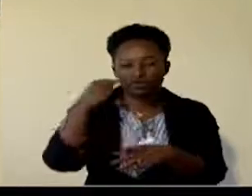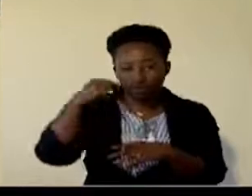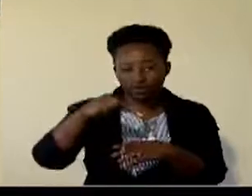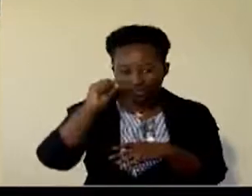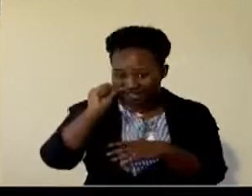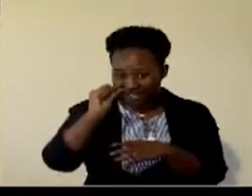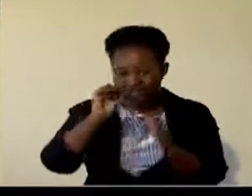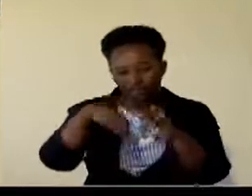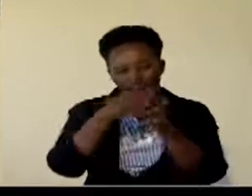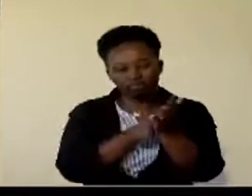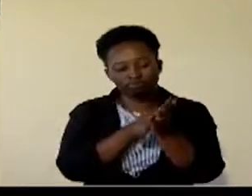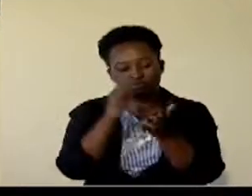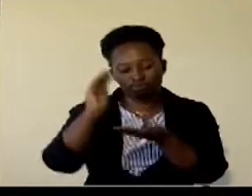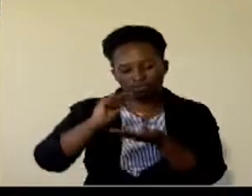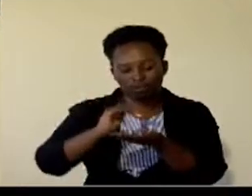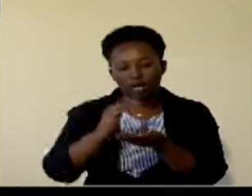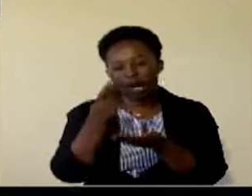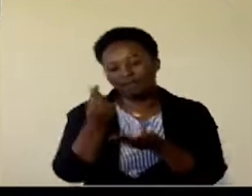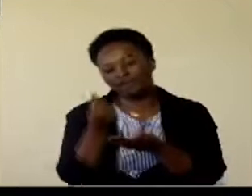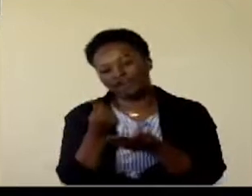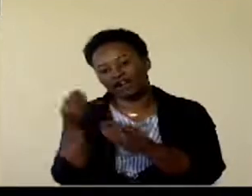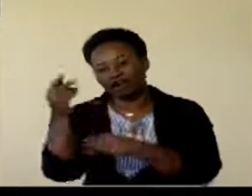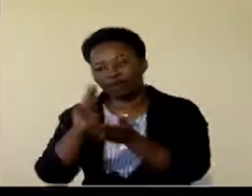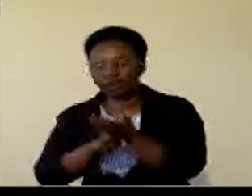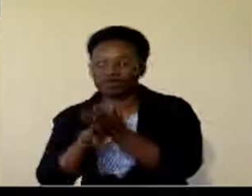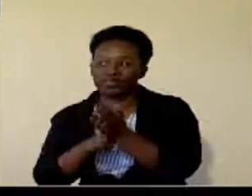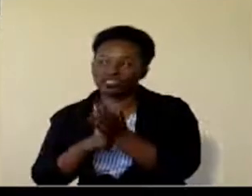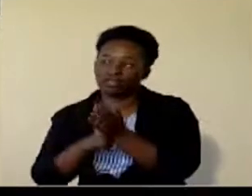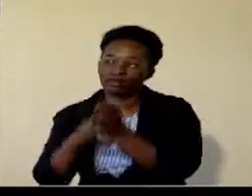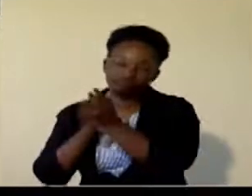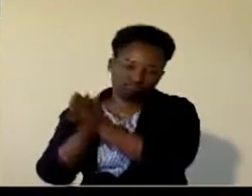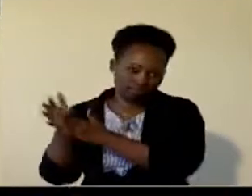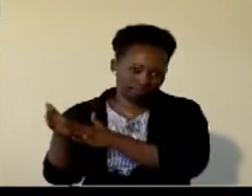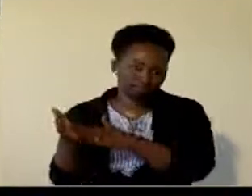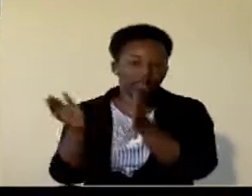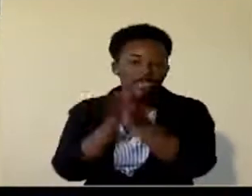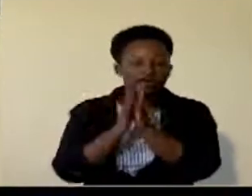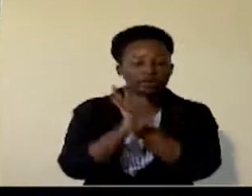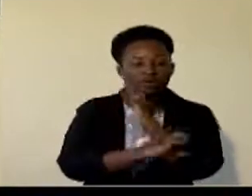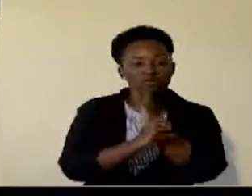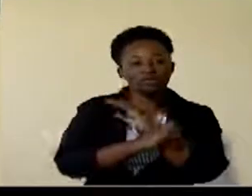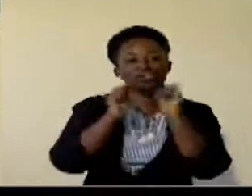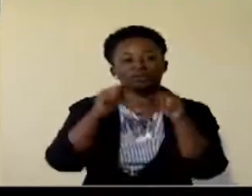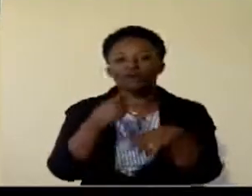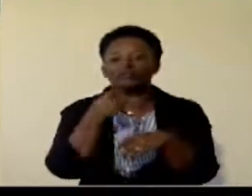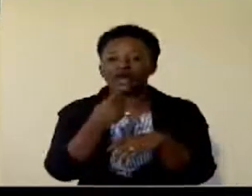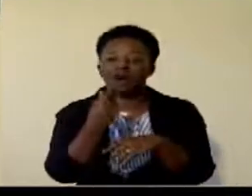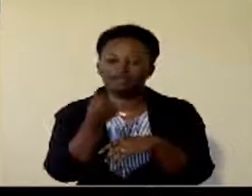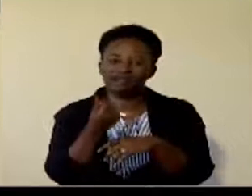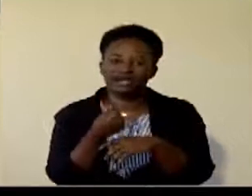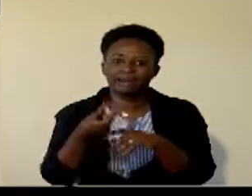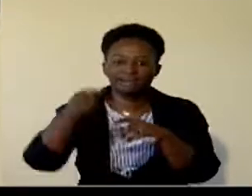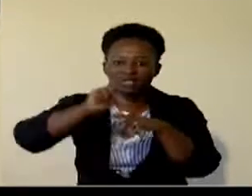reduce expenditure on imports. And even the country can impose tariffs on imported products.